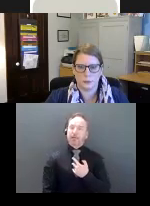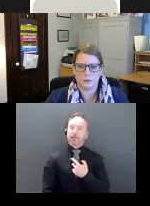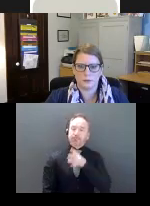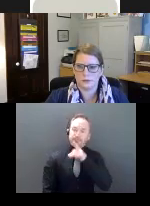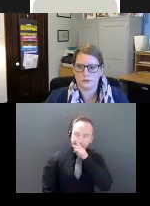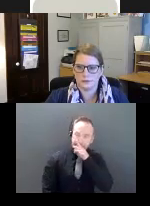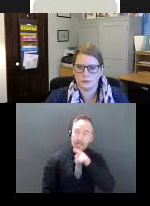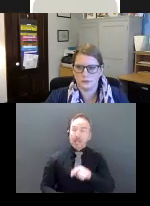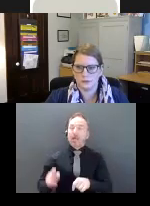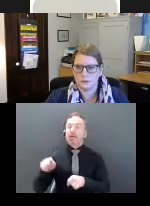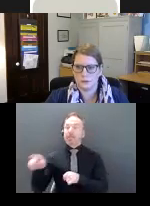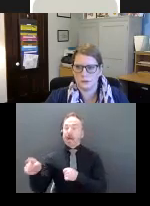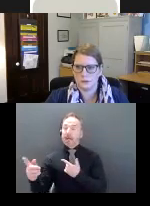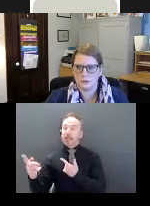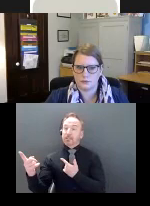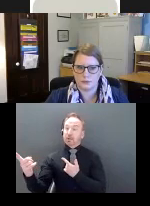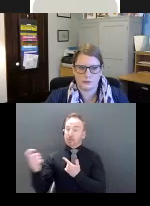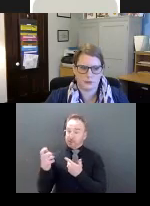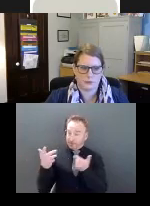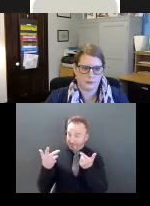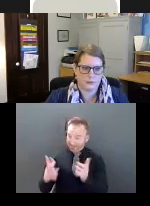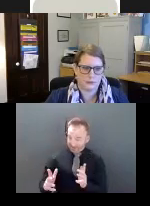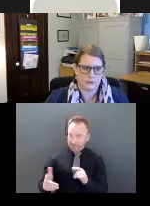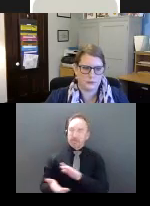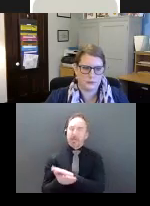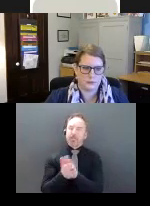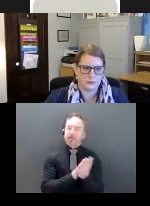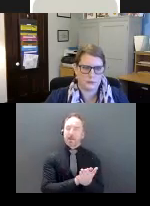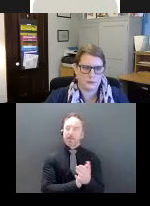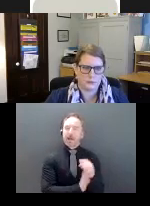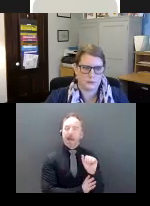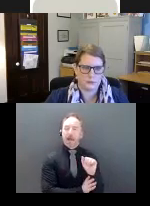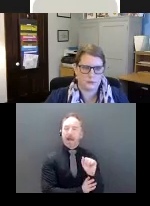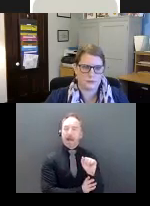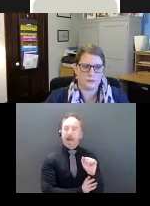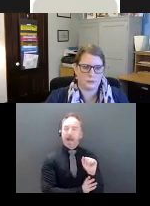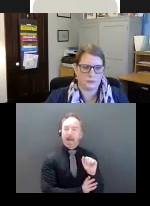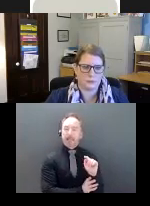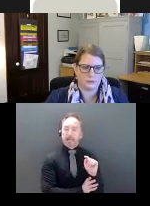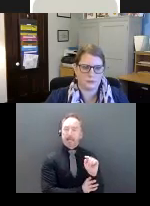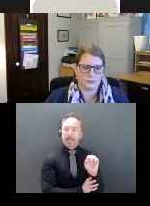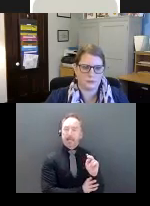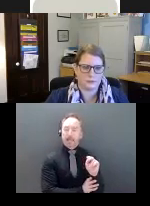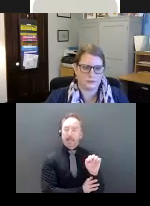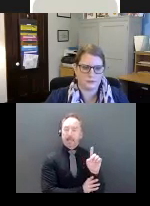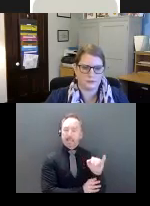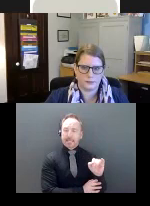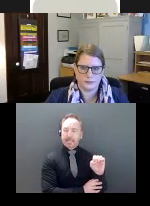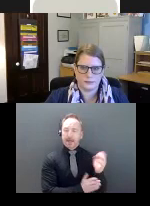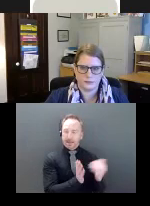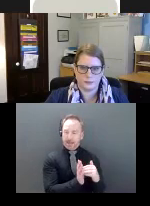is asked, we will then promote you back as an attendee to see the response from our speaker.